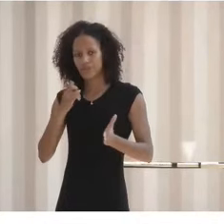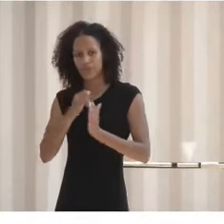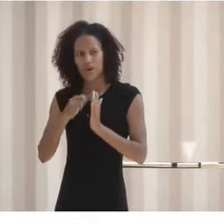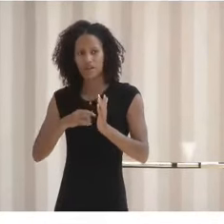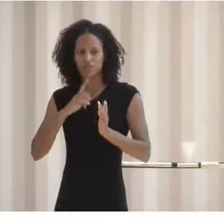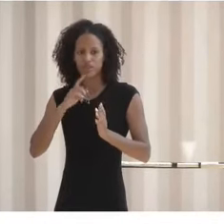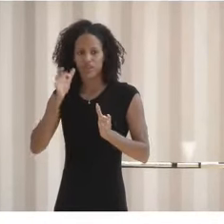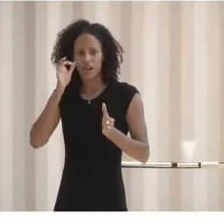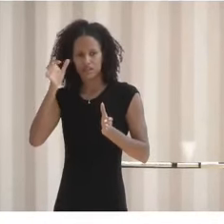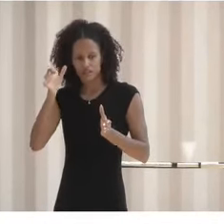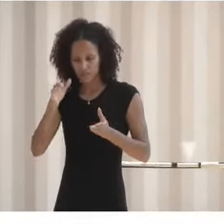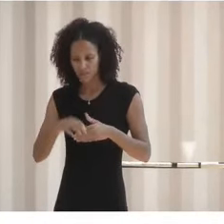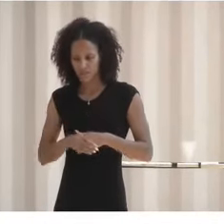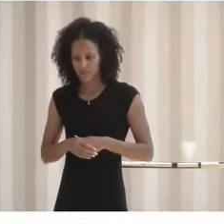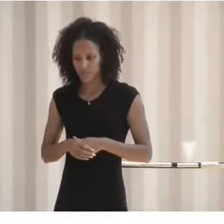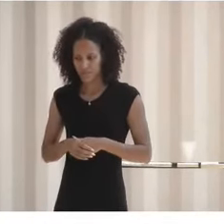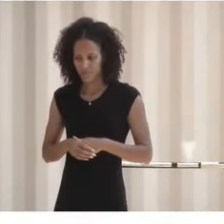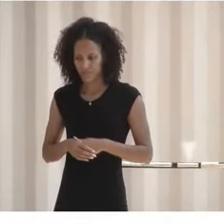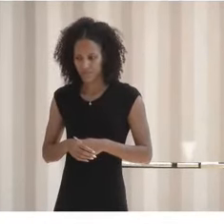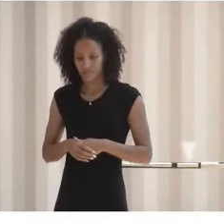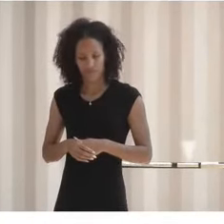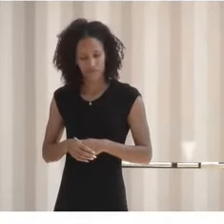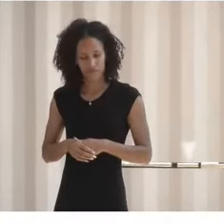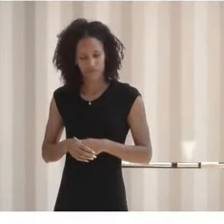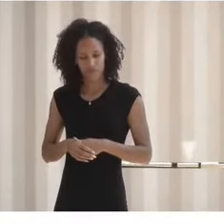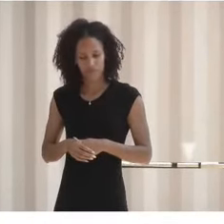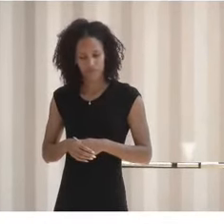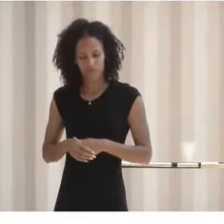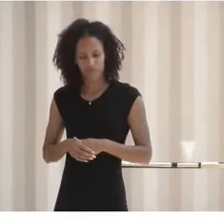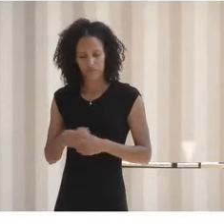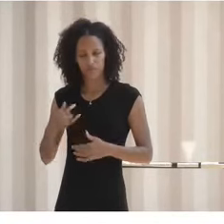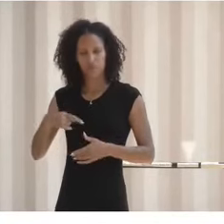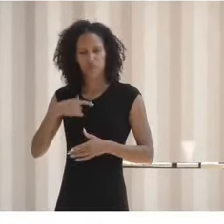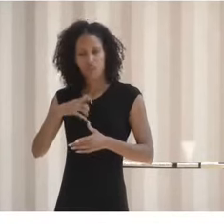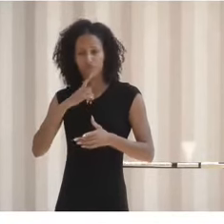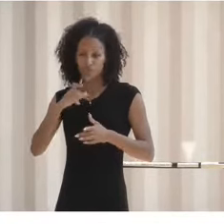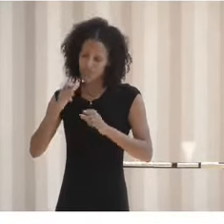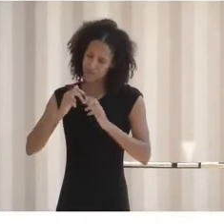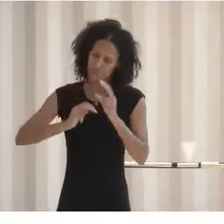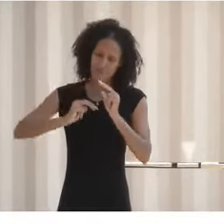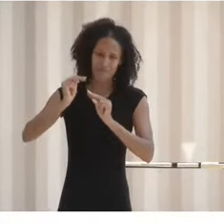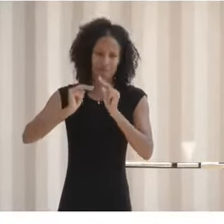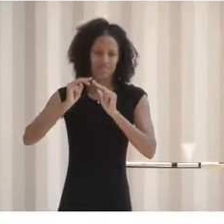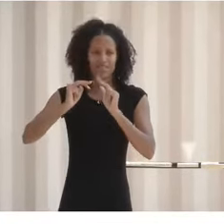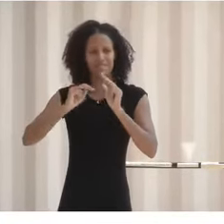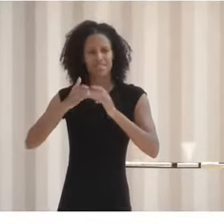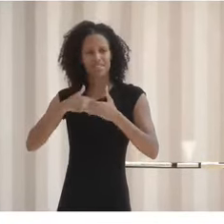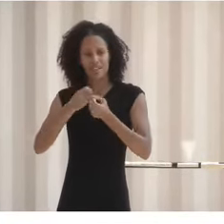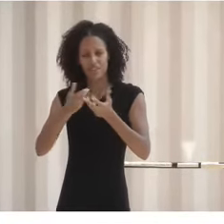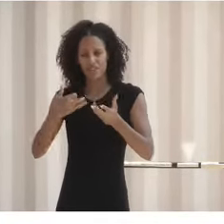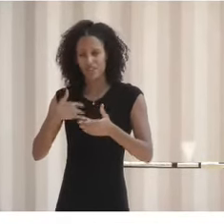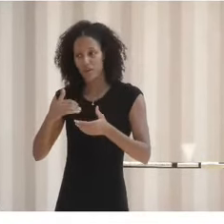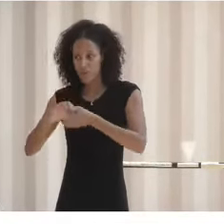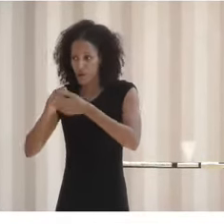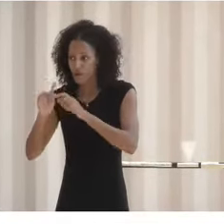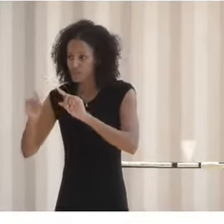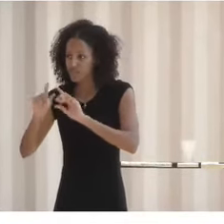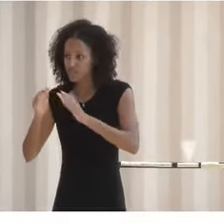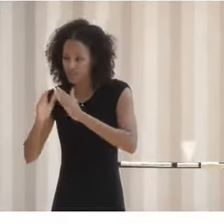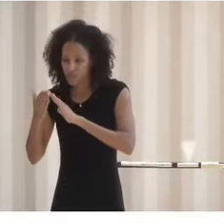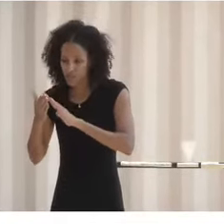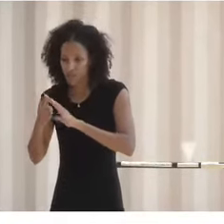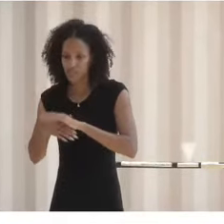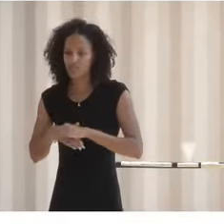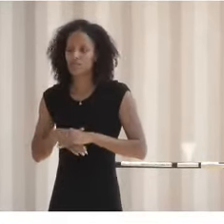income generating program. We have been building a vessel with our partner communities via economic